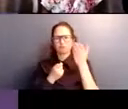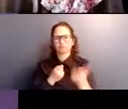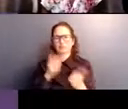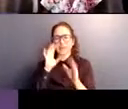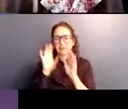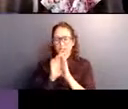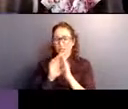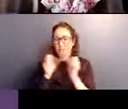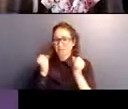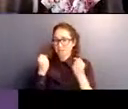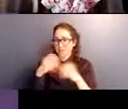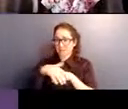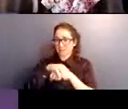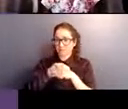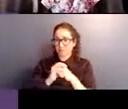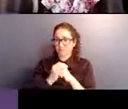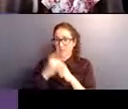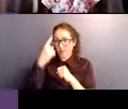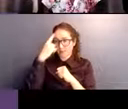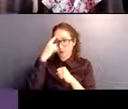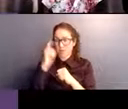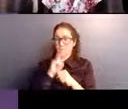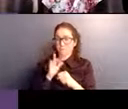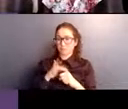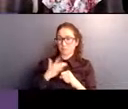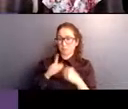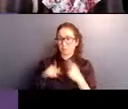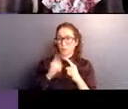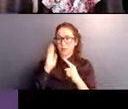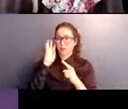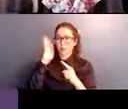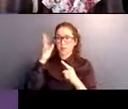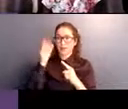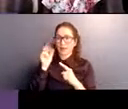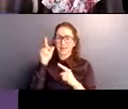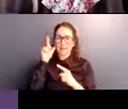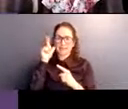areas of the brain are stimulated as we listen to and create music. For the